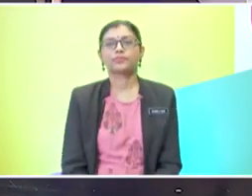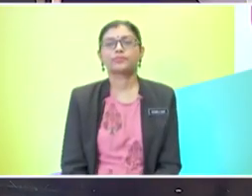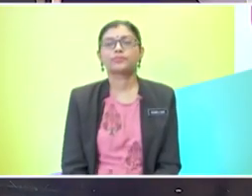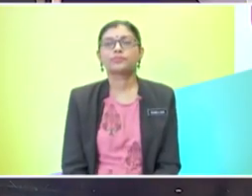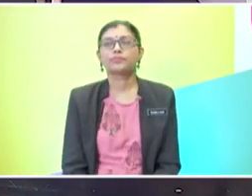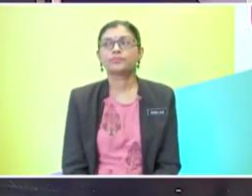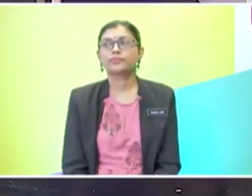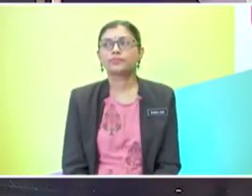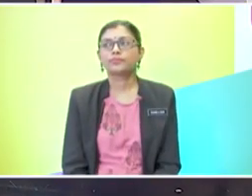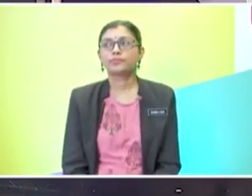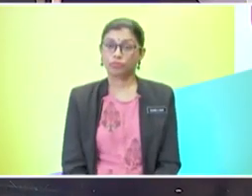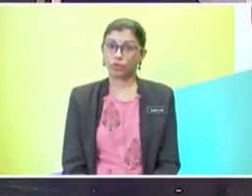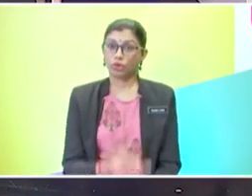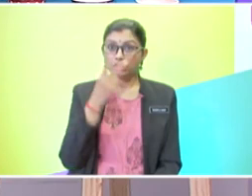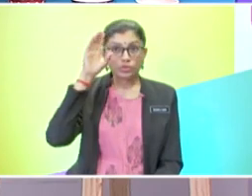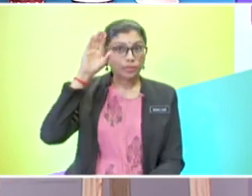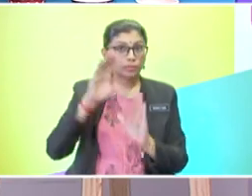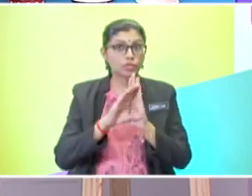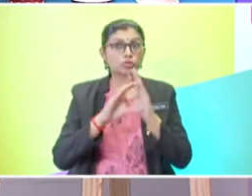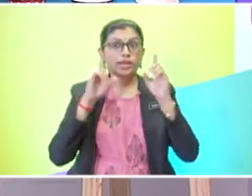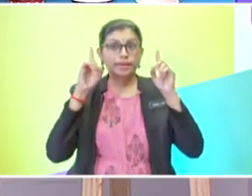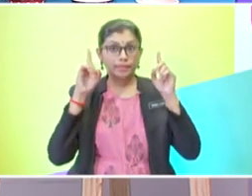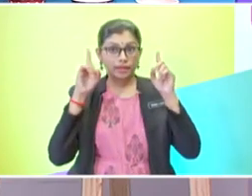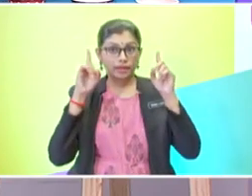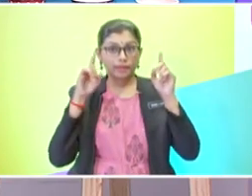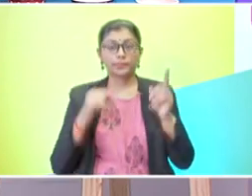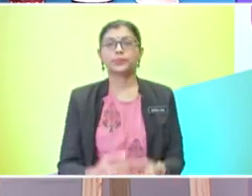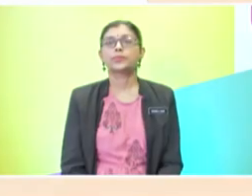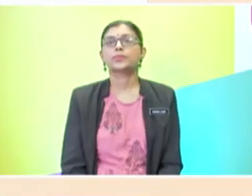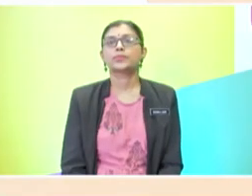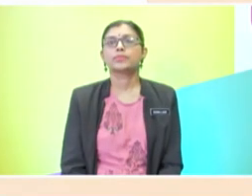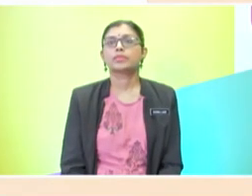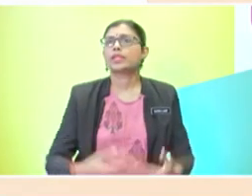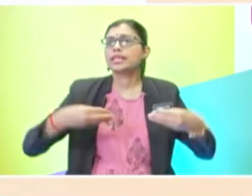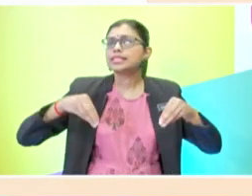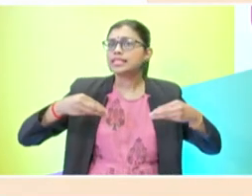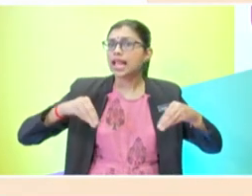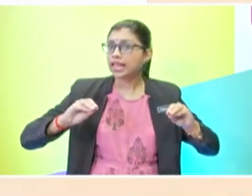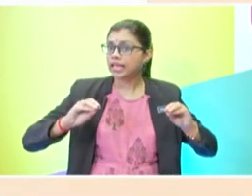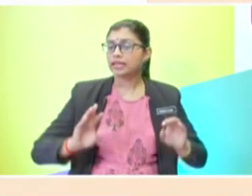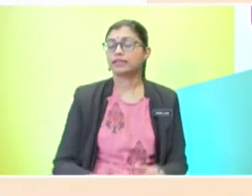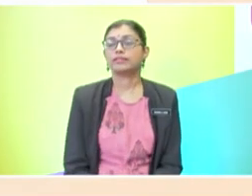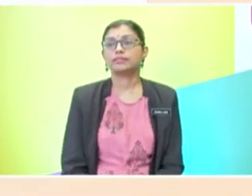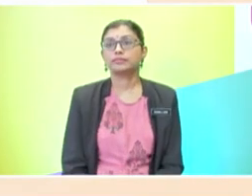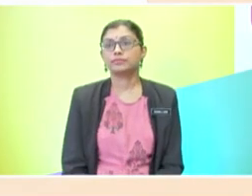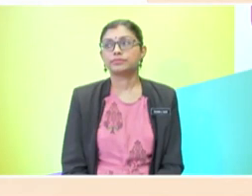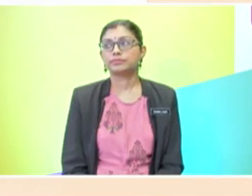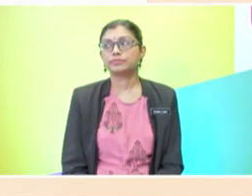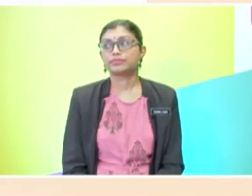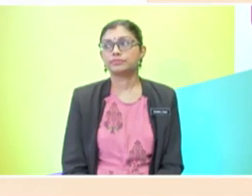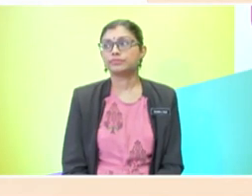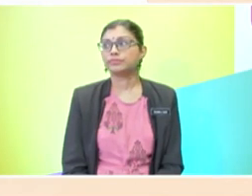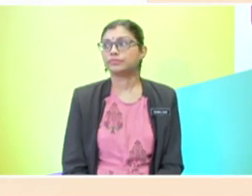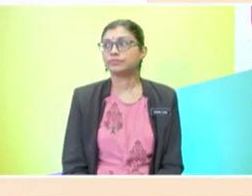the scenario here, the two scenario here, the two hawkers here. Okay, one is the small